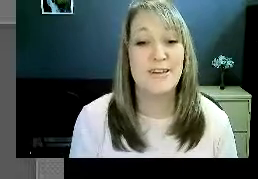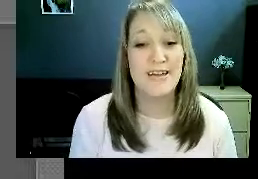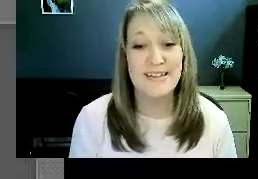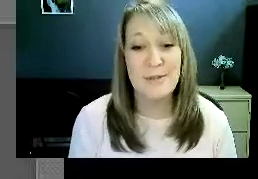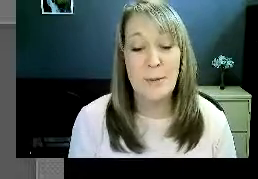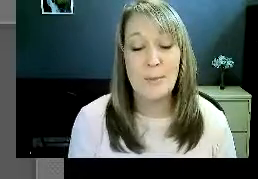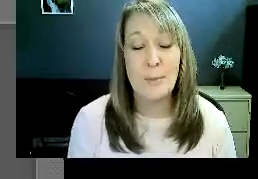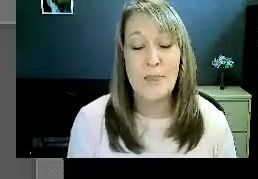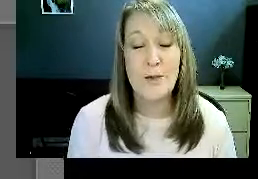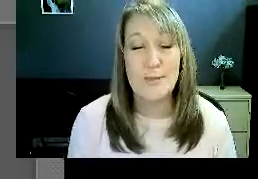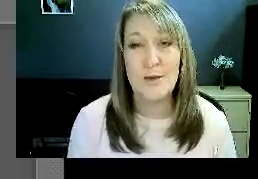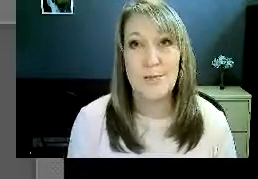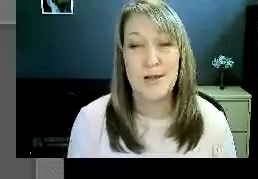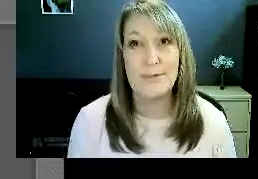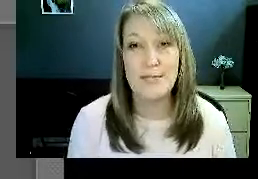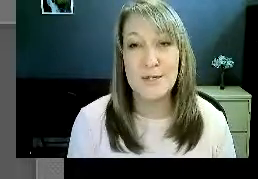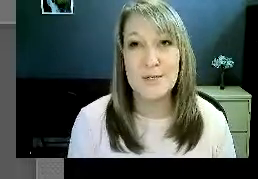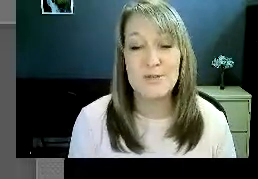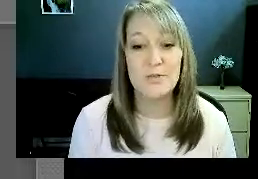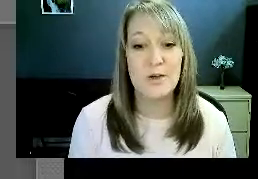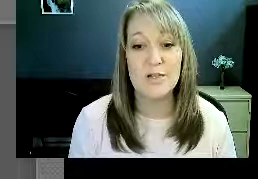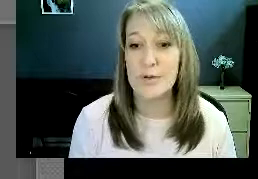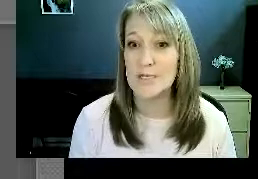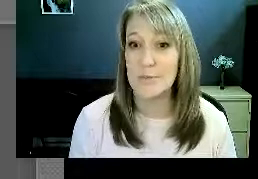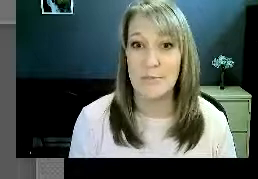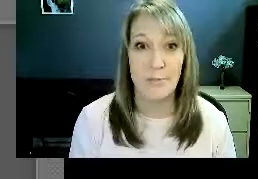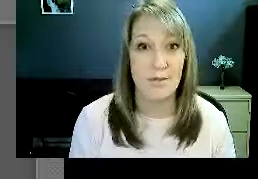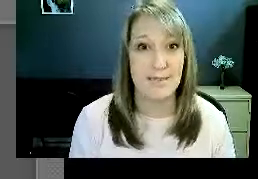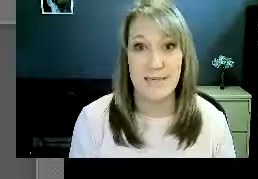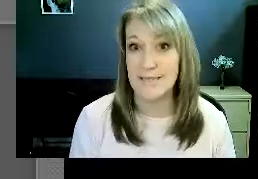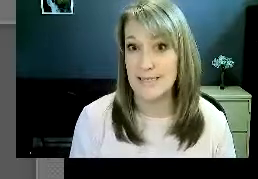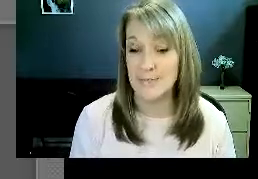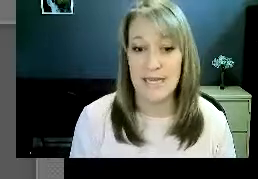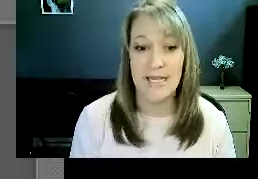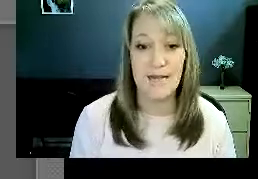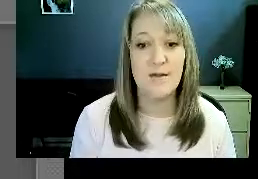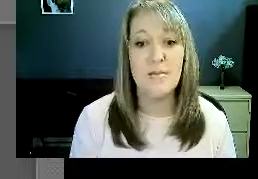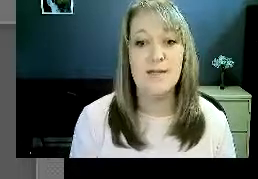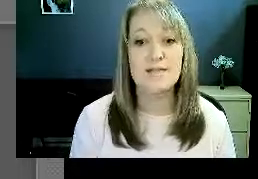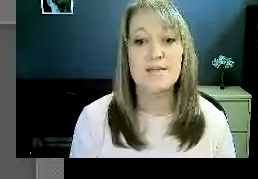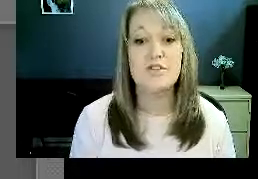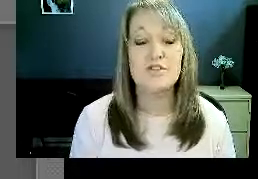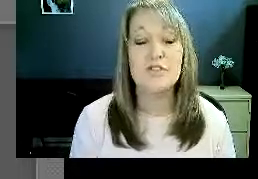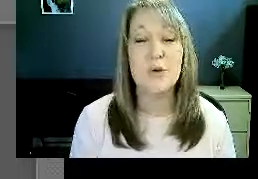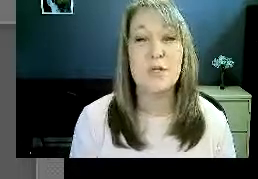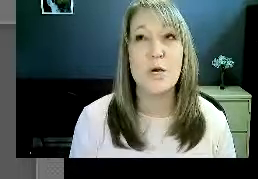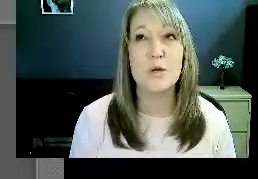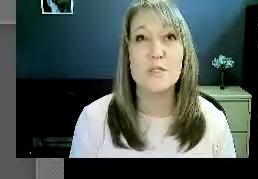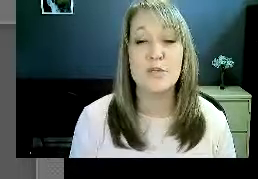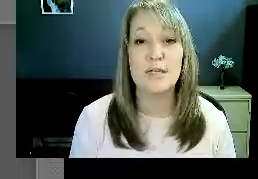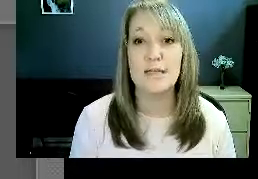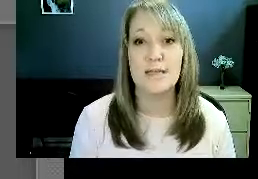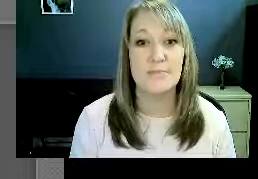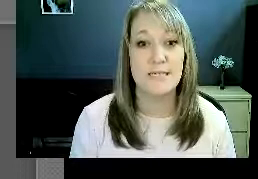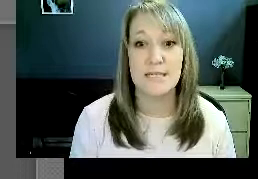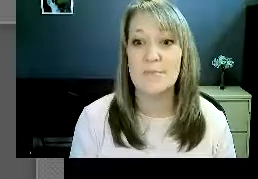to not, or this parameter, I'm going to encourage you to not try to remember the signs that I'm signing here, because these are so close,